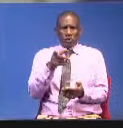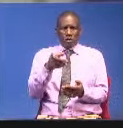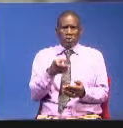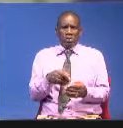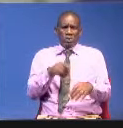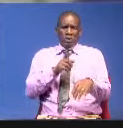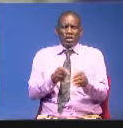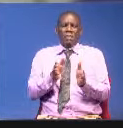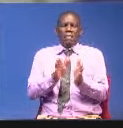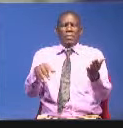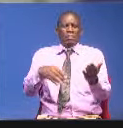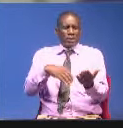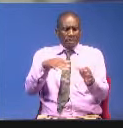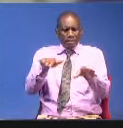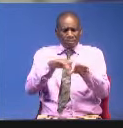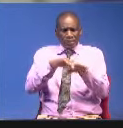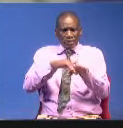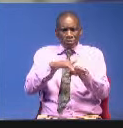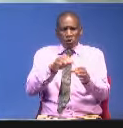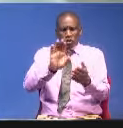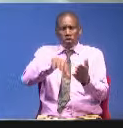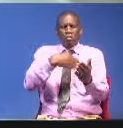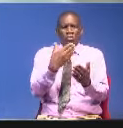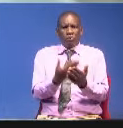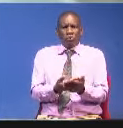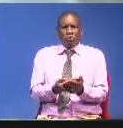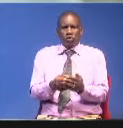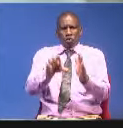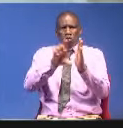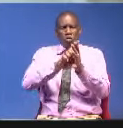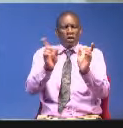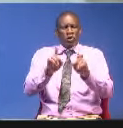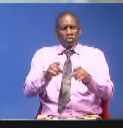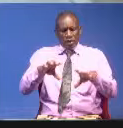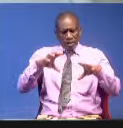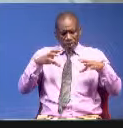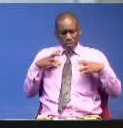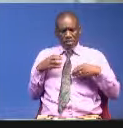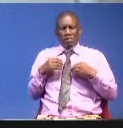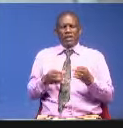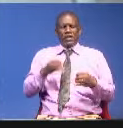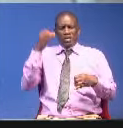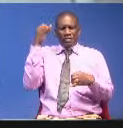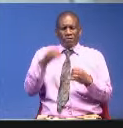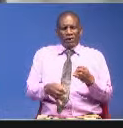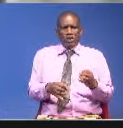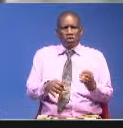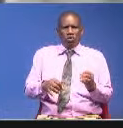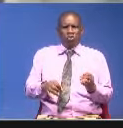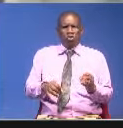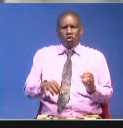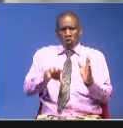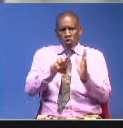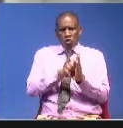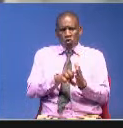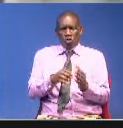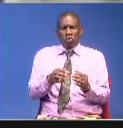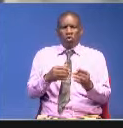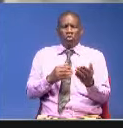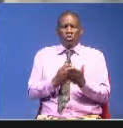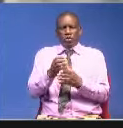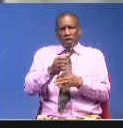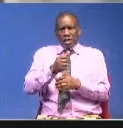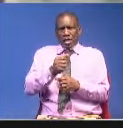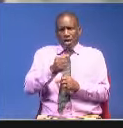public participation on the proposed law were not taken up in the final legislative piece. Through their umbrella of